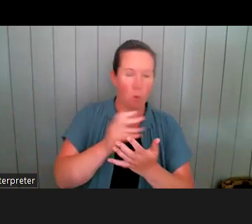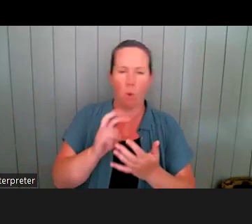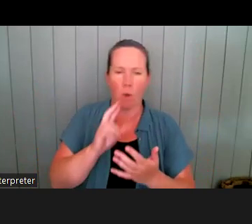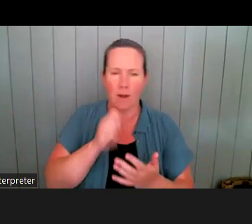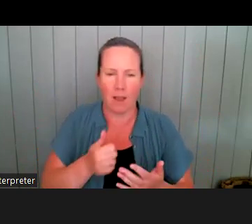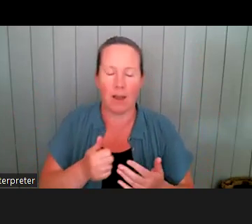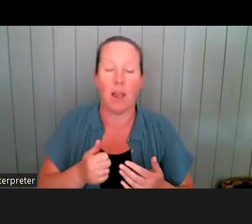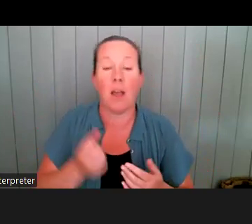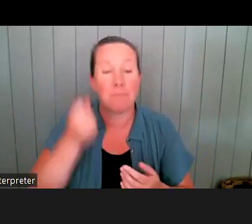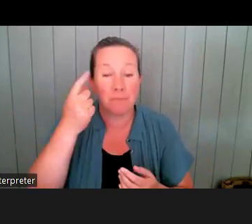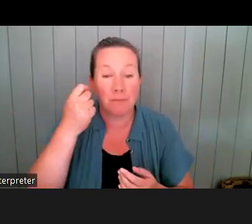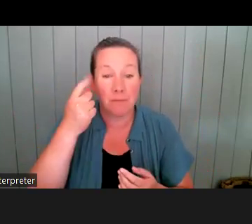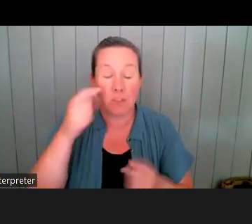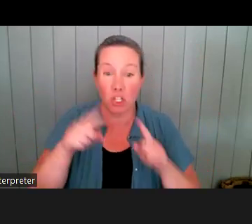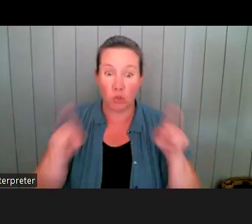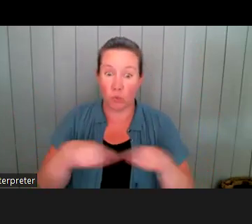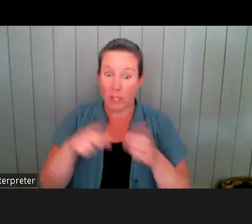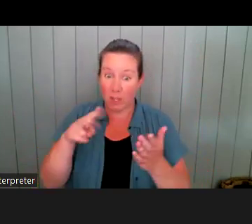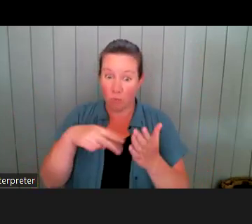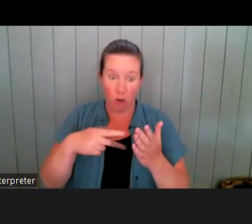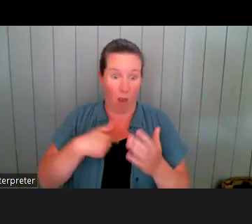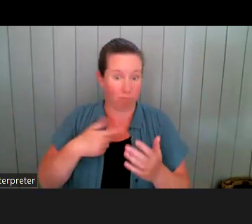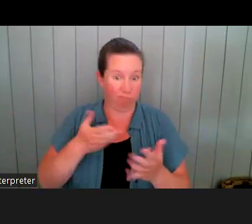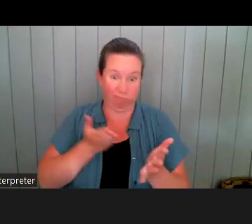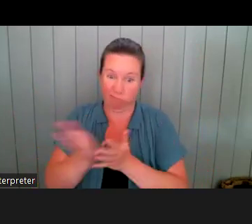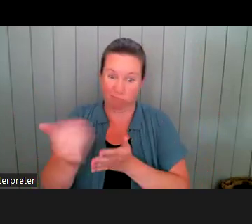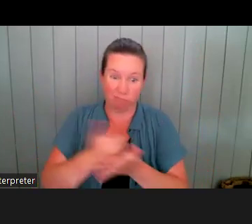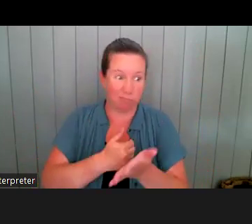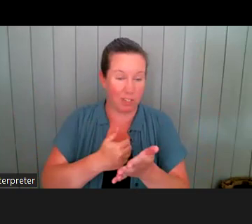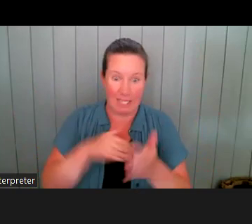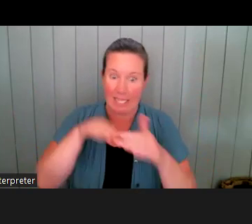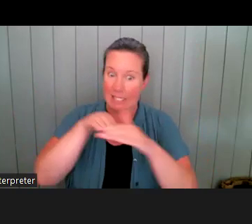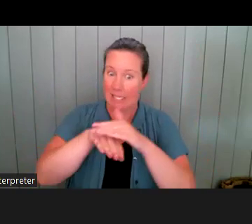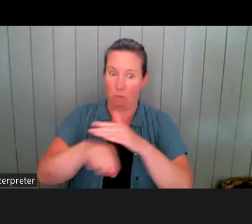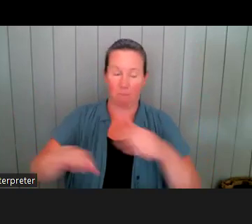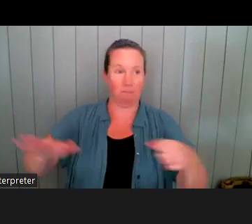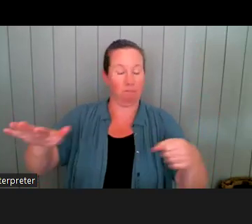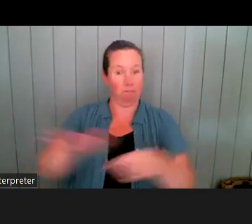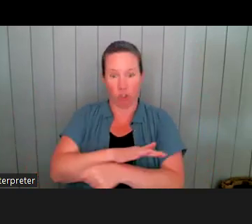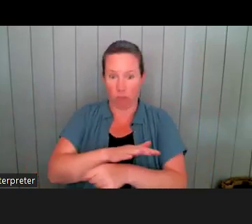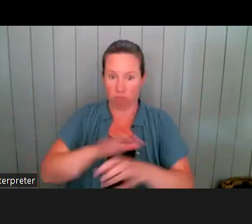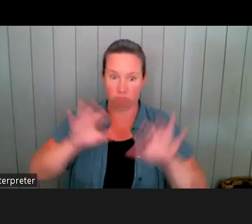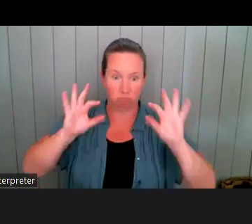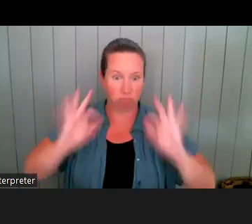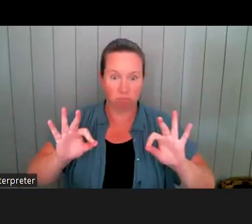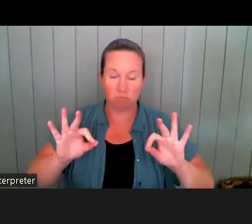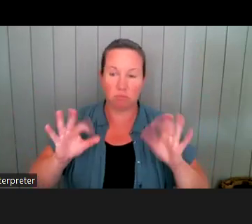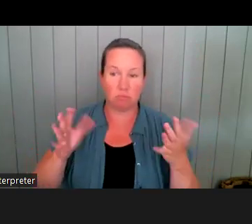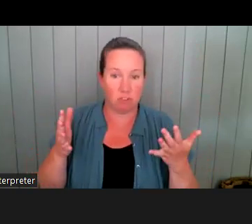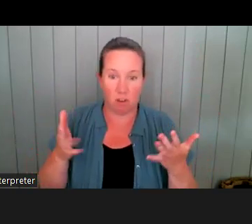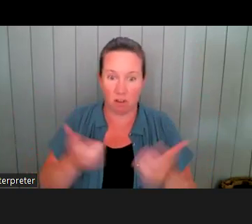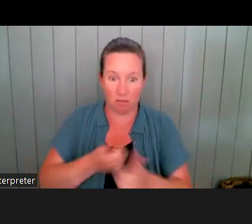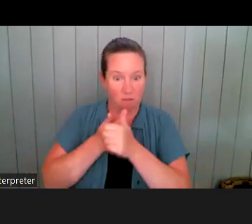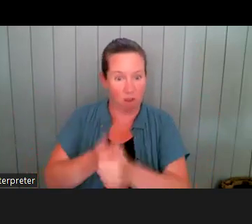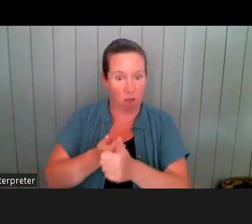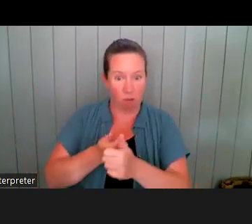a totally accessible process, and you just follow the instructions, and you could